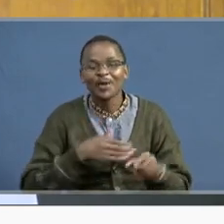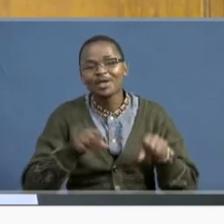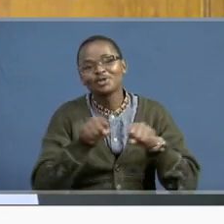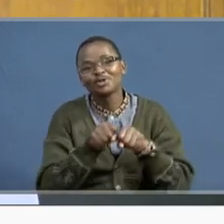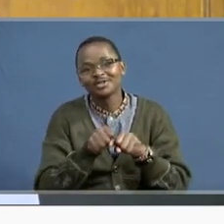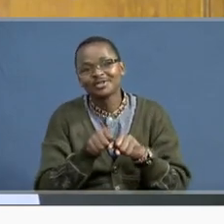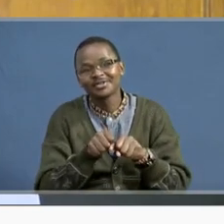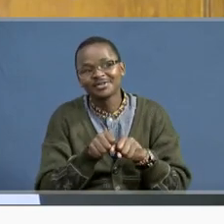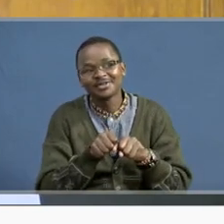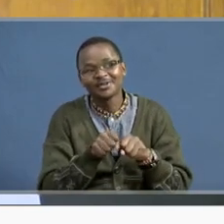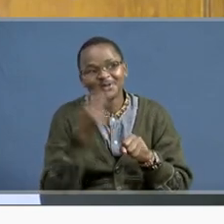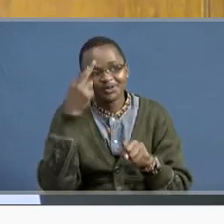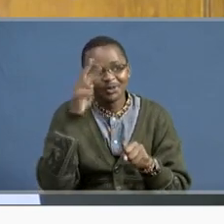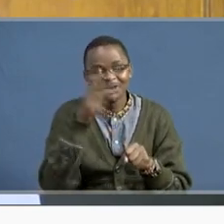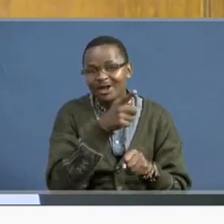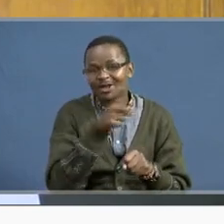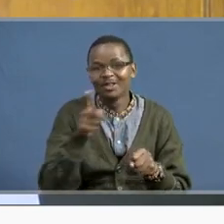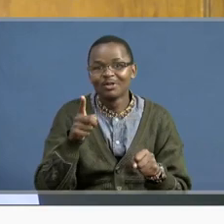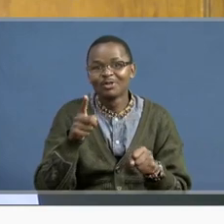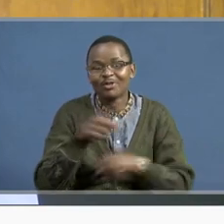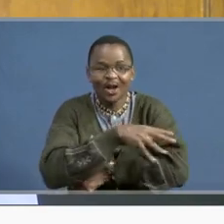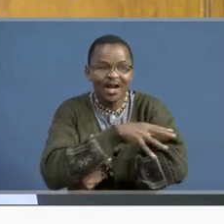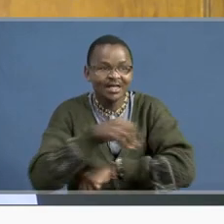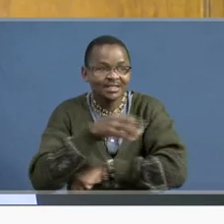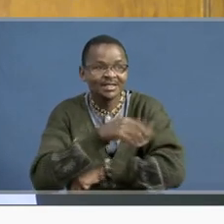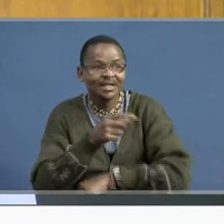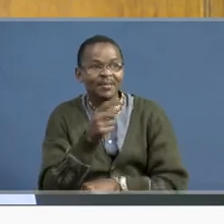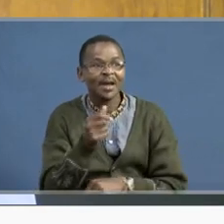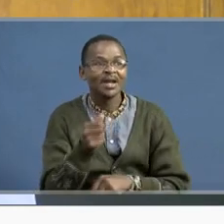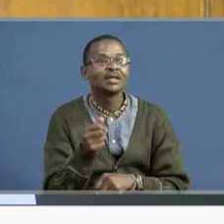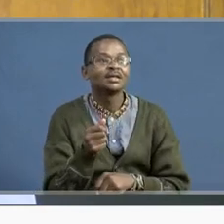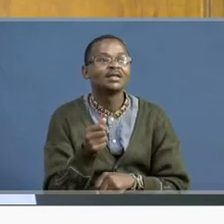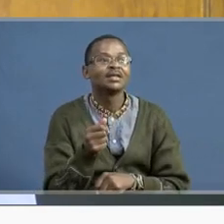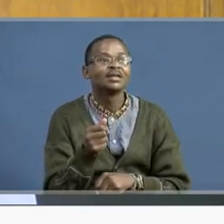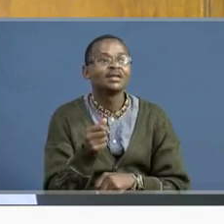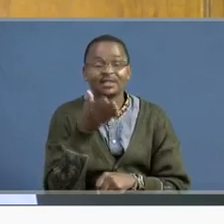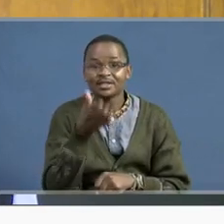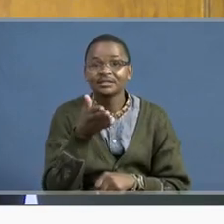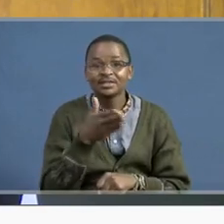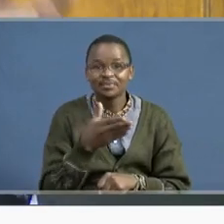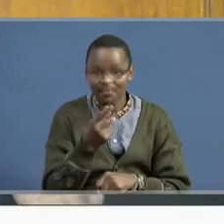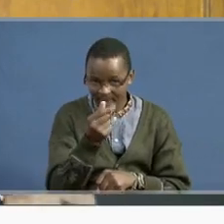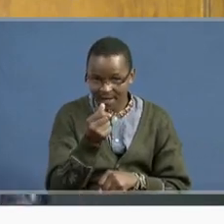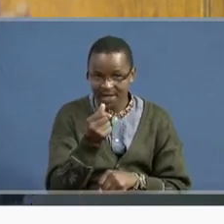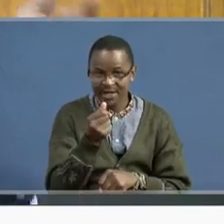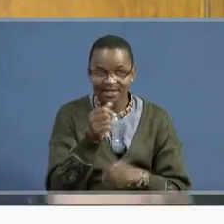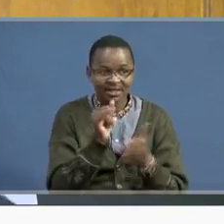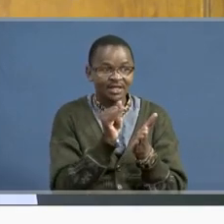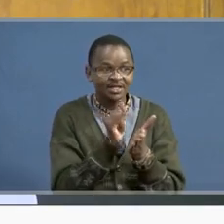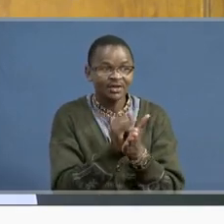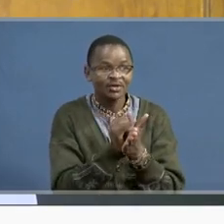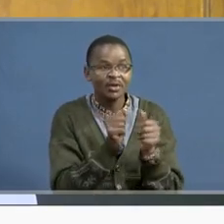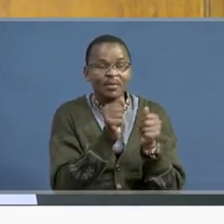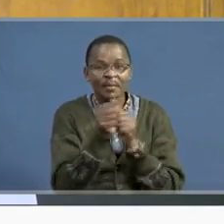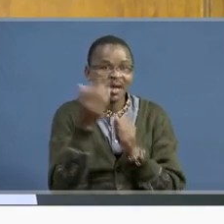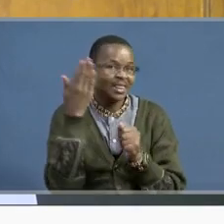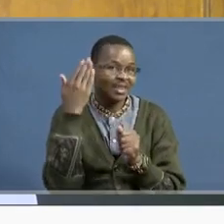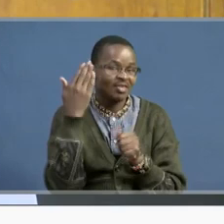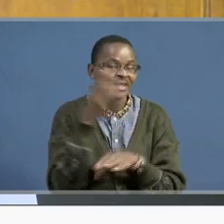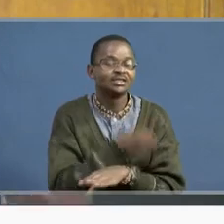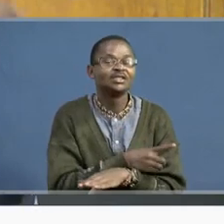shoes. Ukiona vile watu wanaiba pesa. And this is money that we went and we passed the other